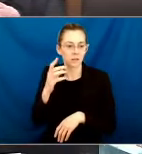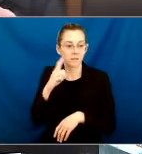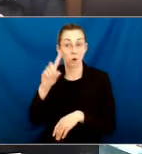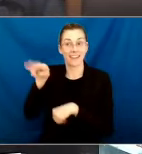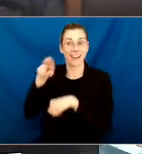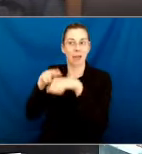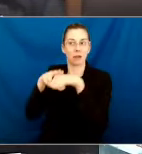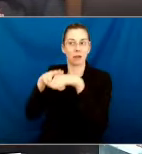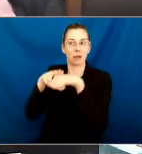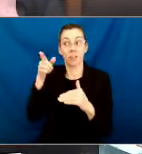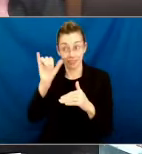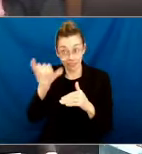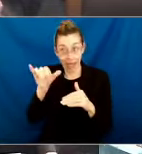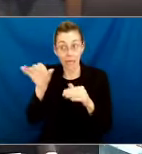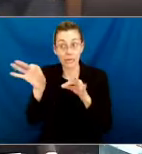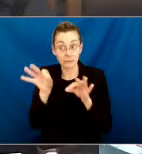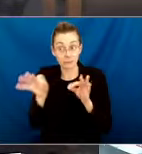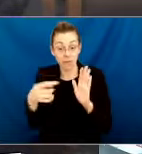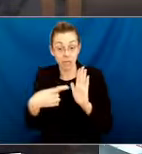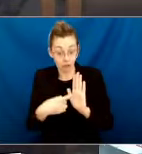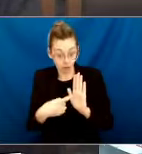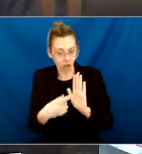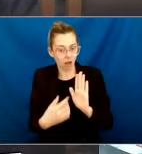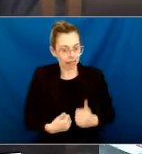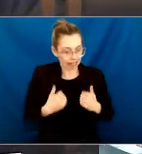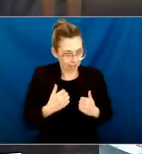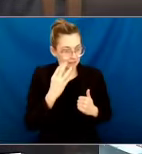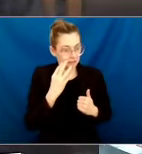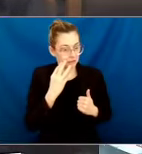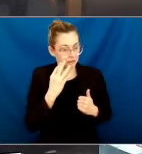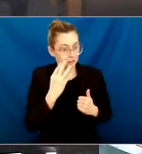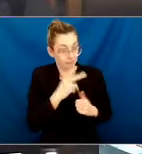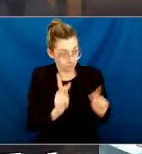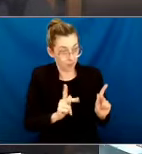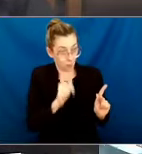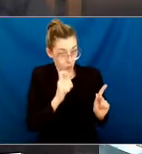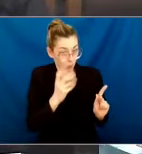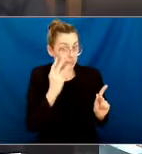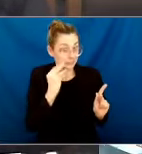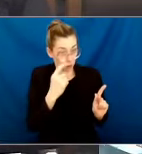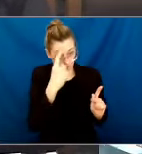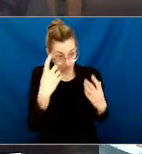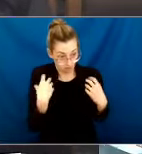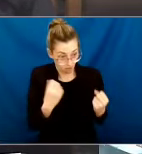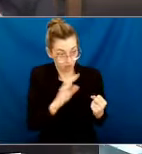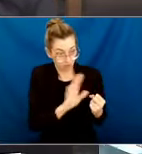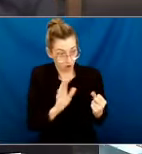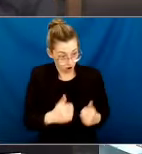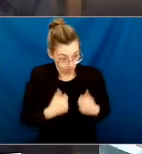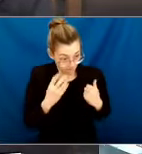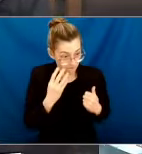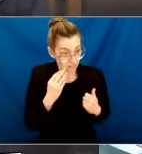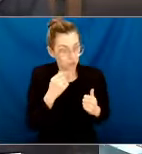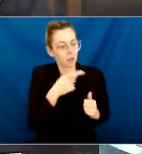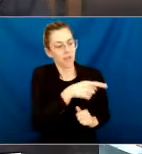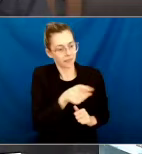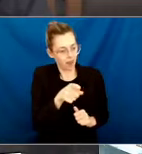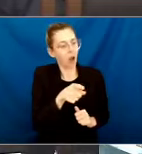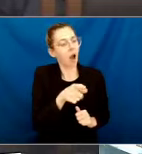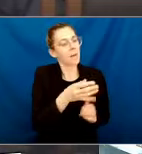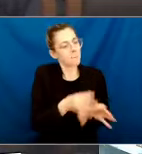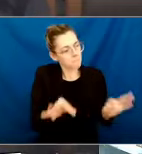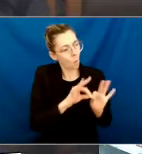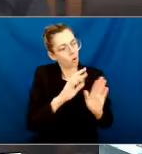lived experience being given authoritative roles, meaningful roles in central decision-making